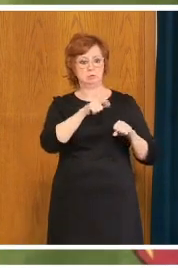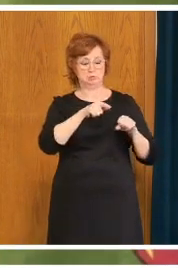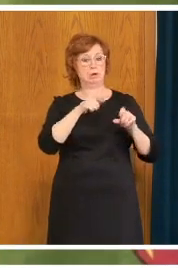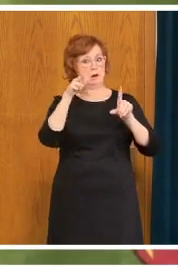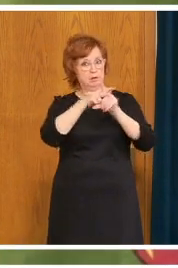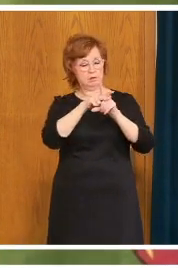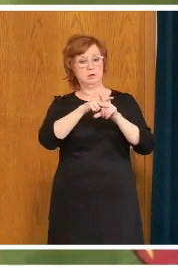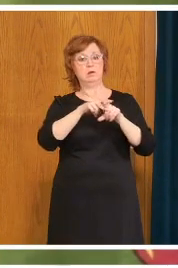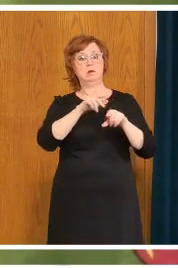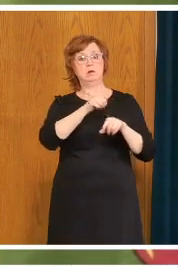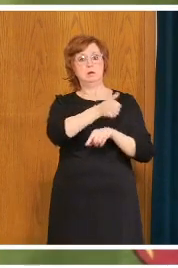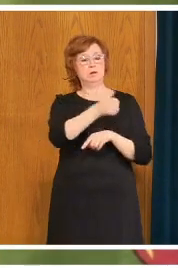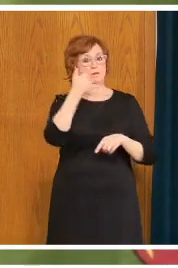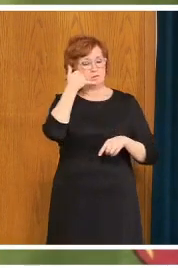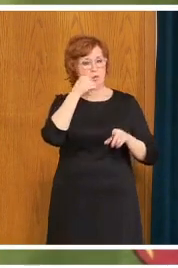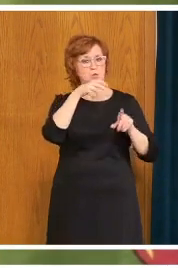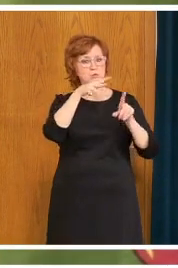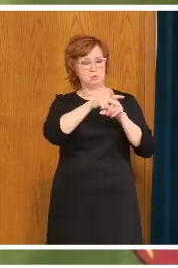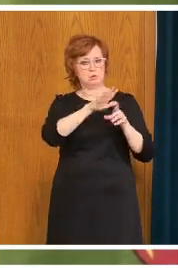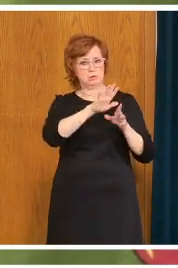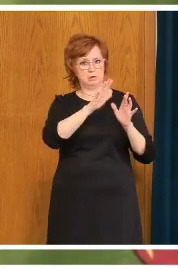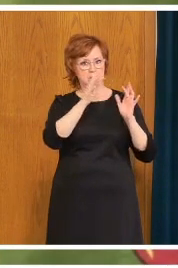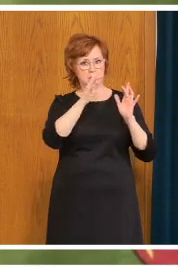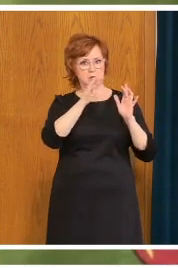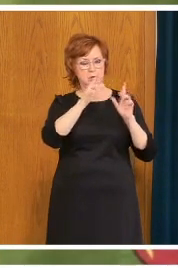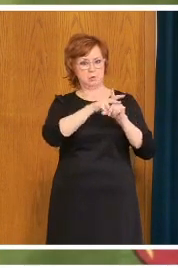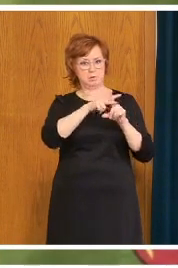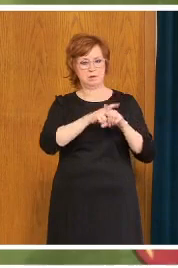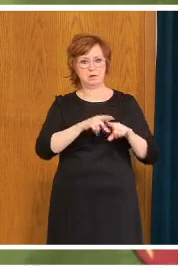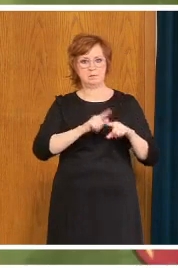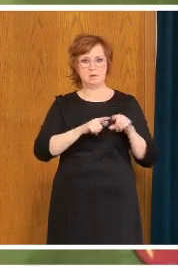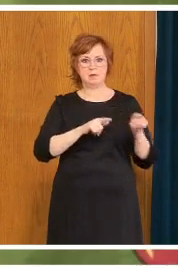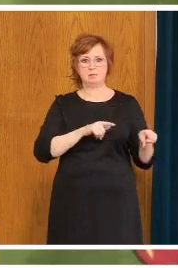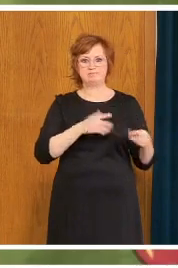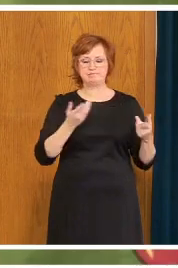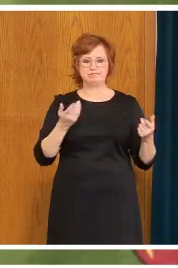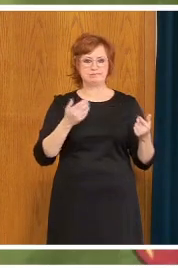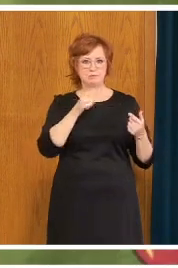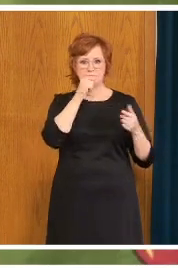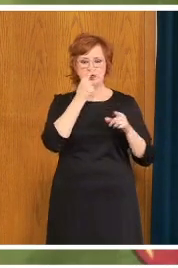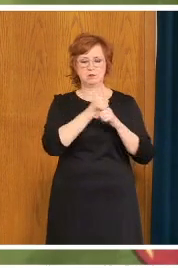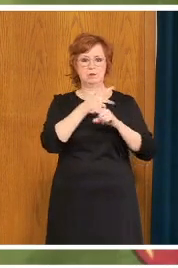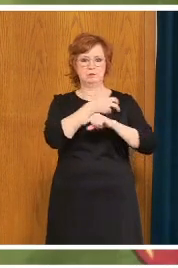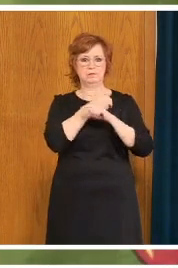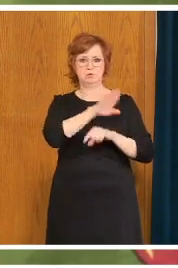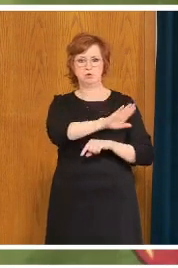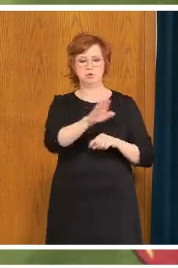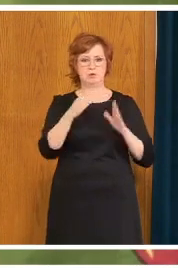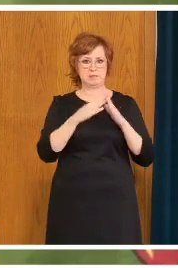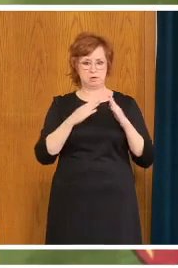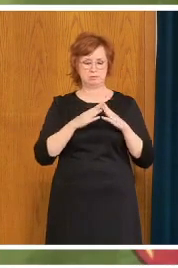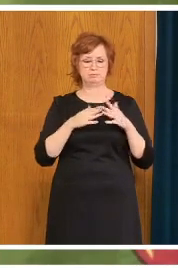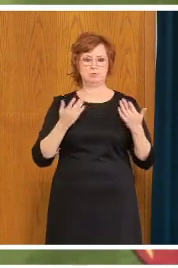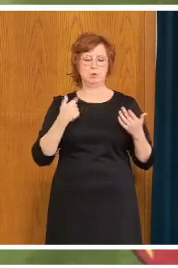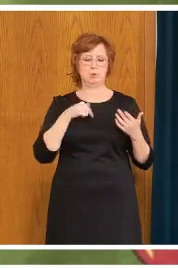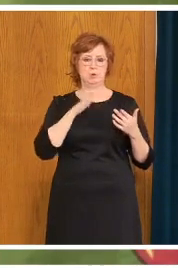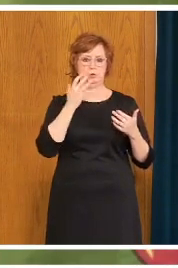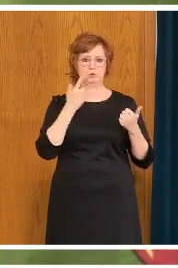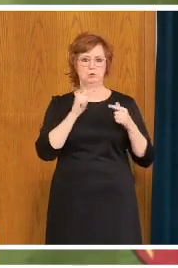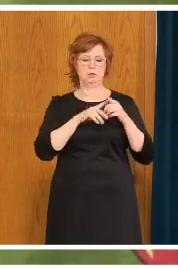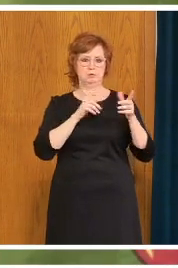vaccine is not specifically available that they have to get in their community, then we can certainly try to accommodate that. I